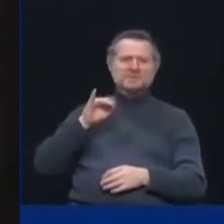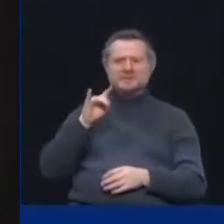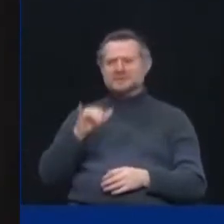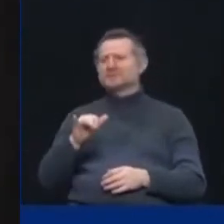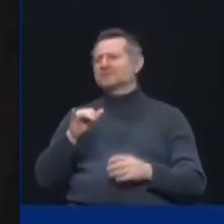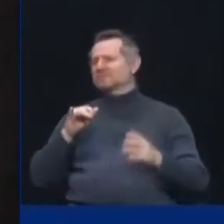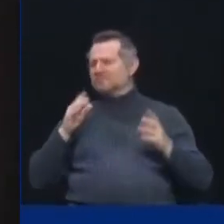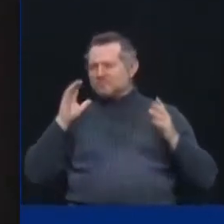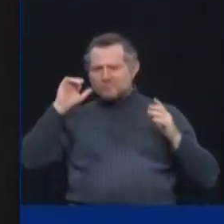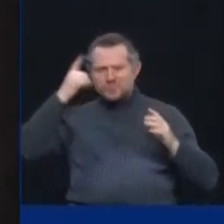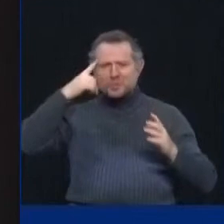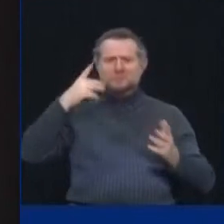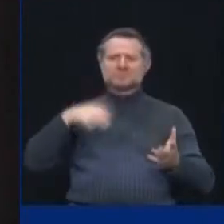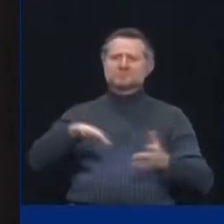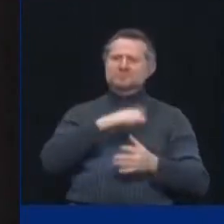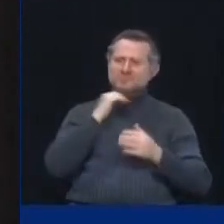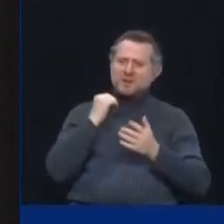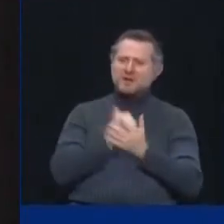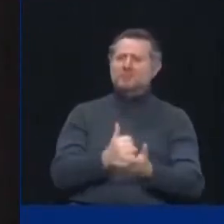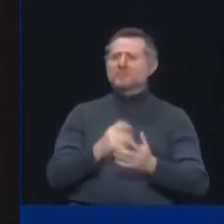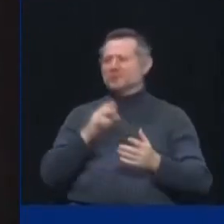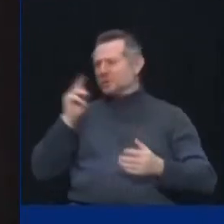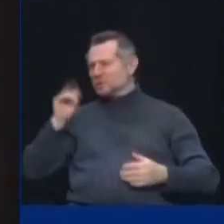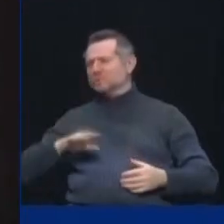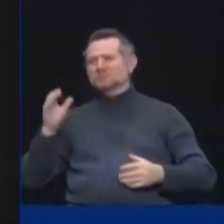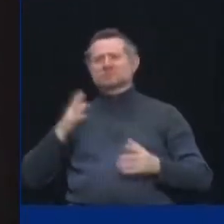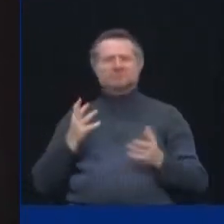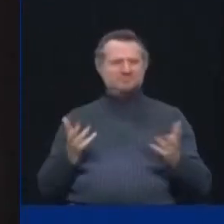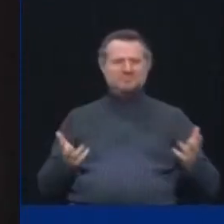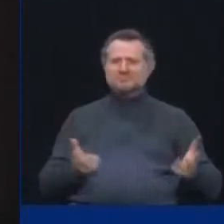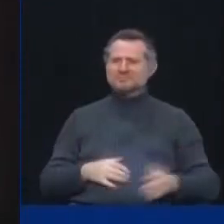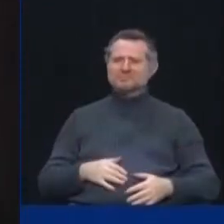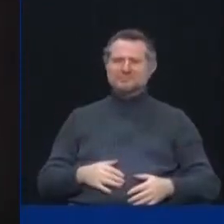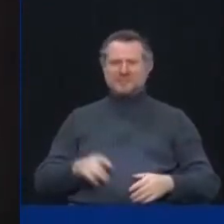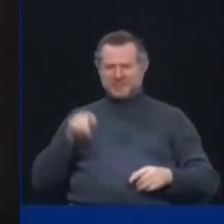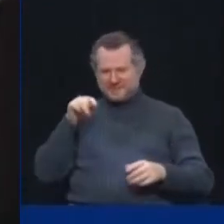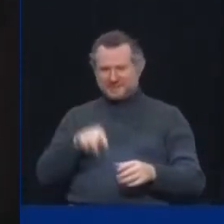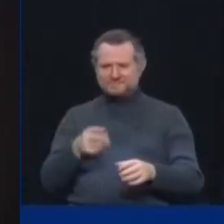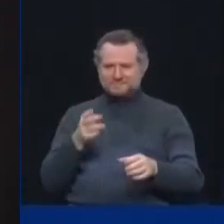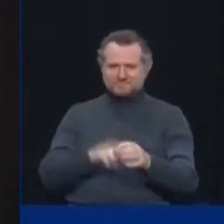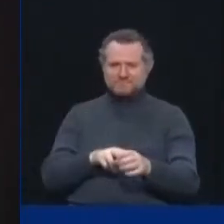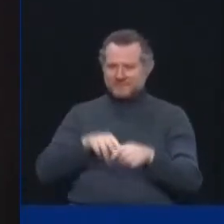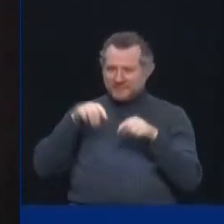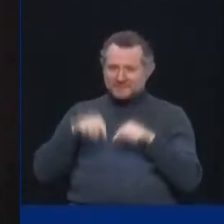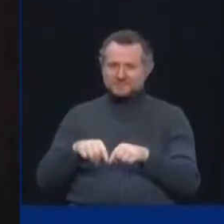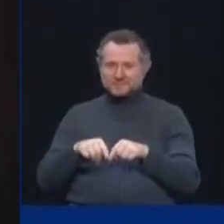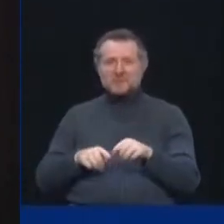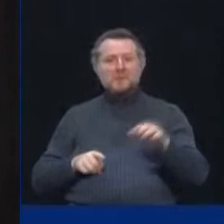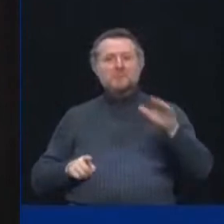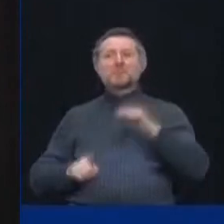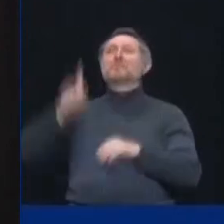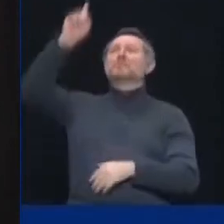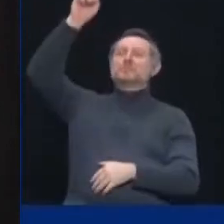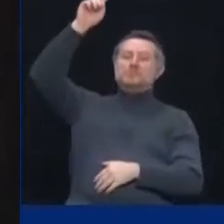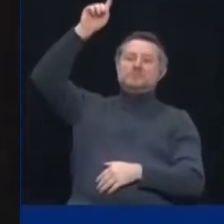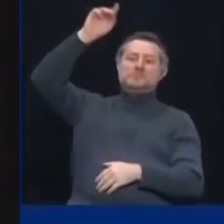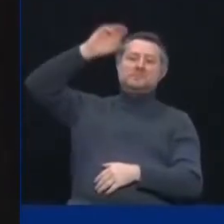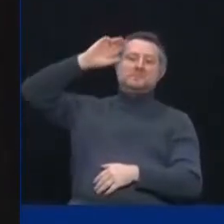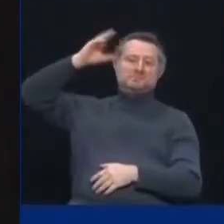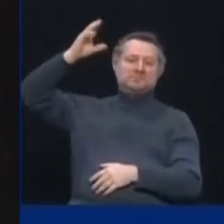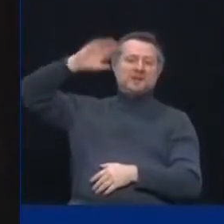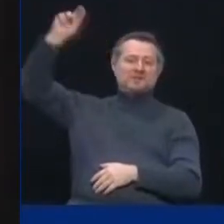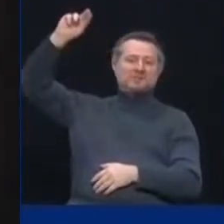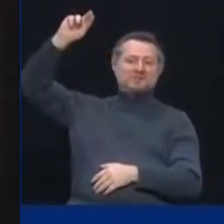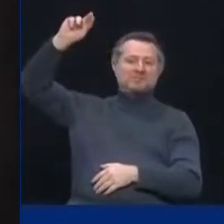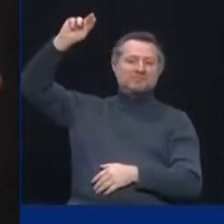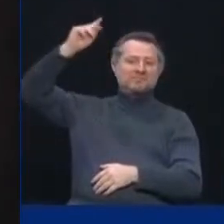whole city. It's going to be good. You can get from here up to Connecticut and points north. You can go into